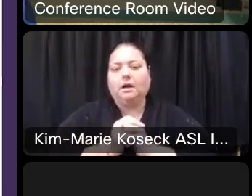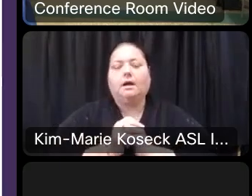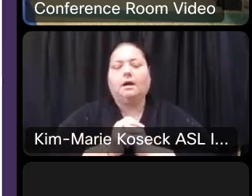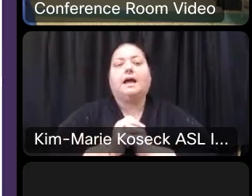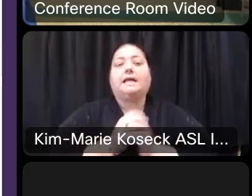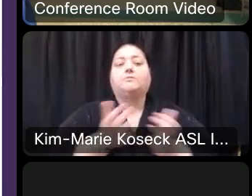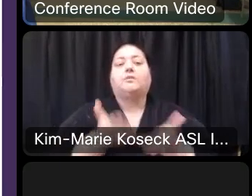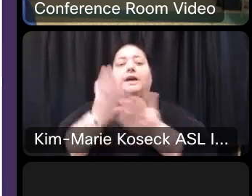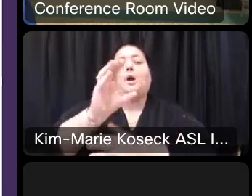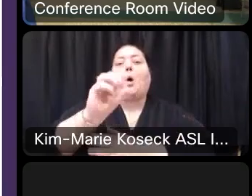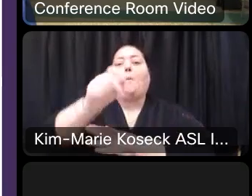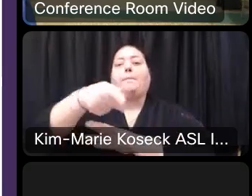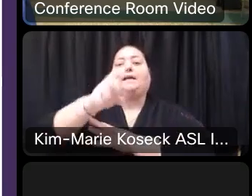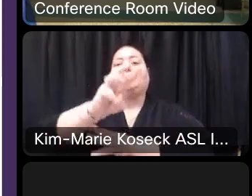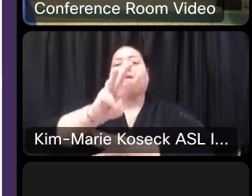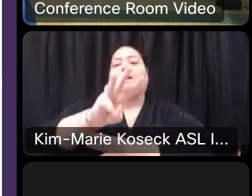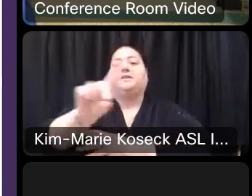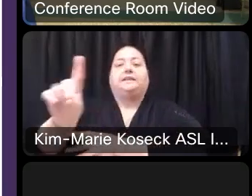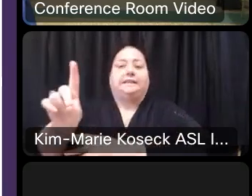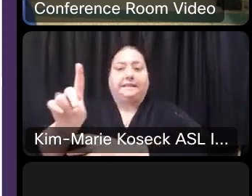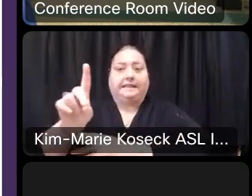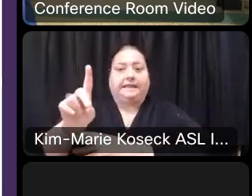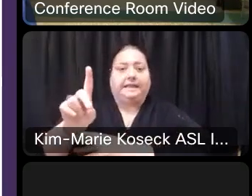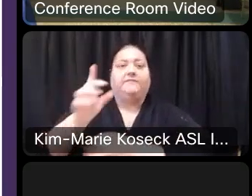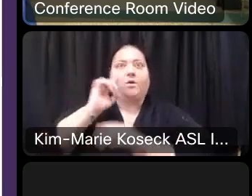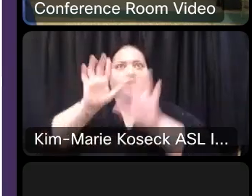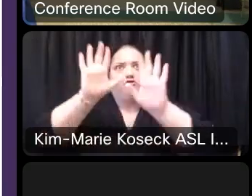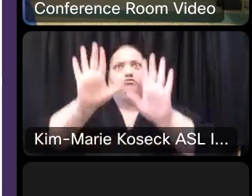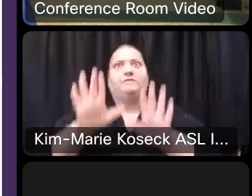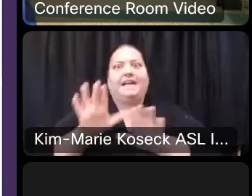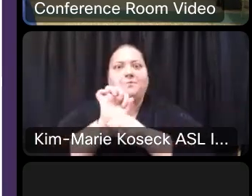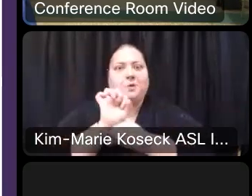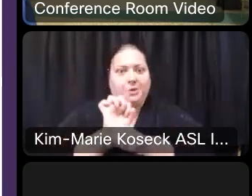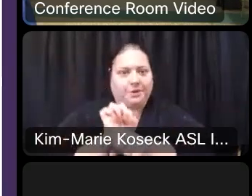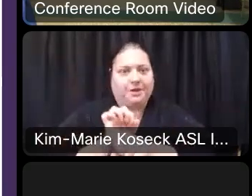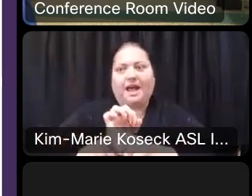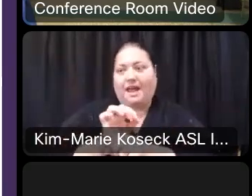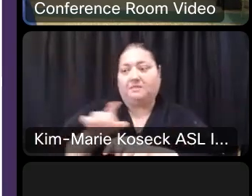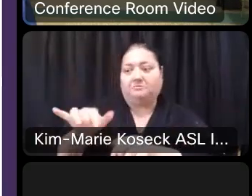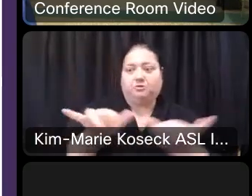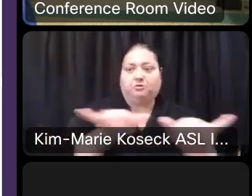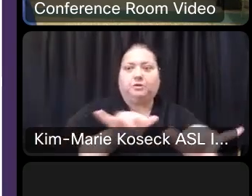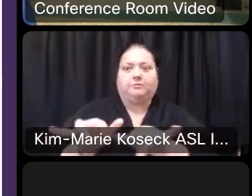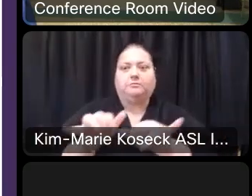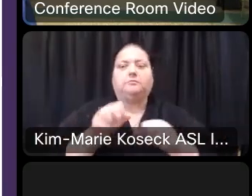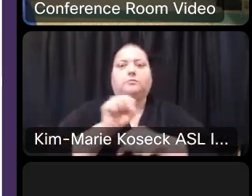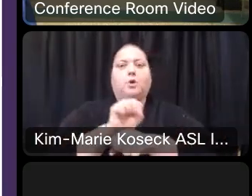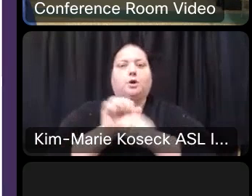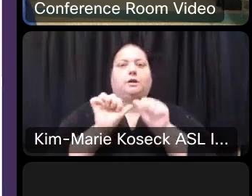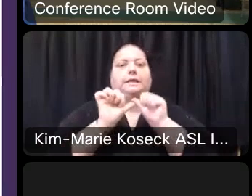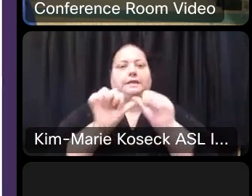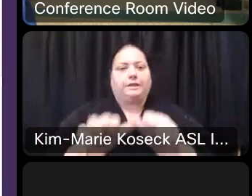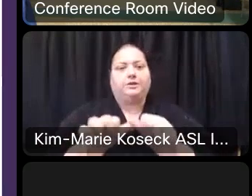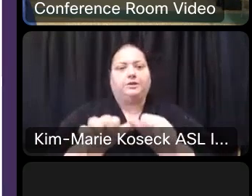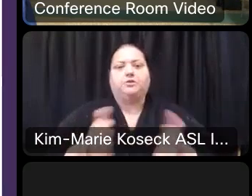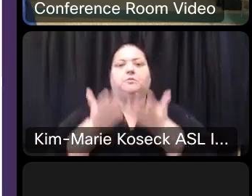bringing OPWDD into this framework, and work there is continuing to also be